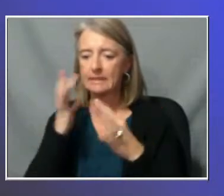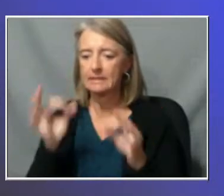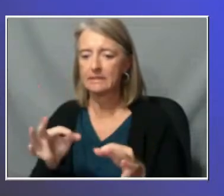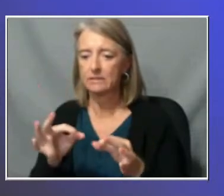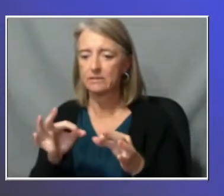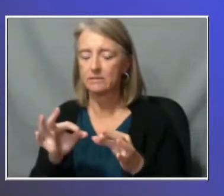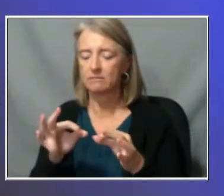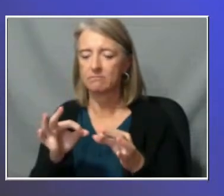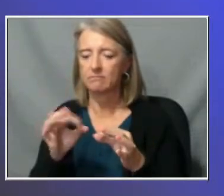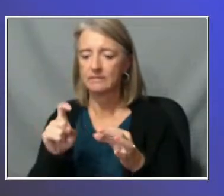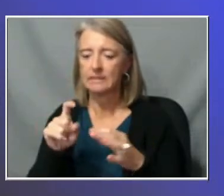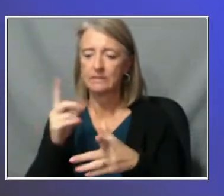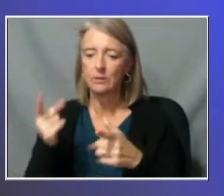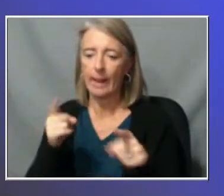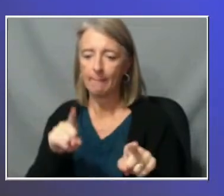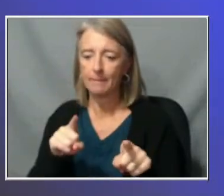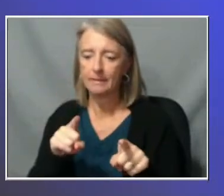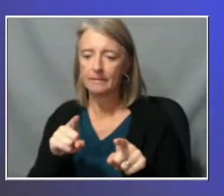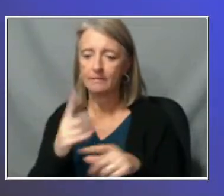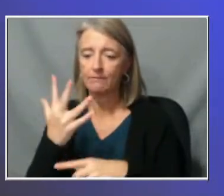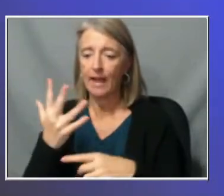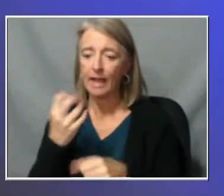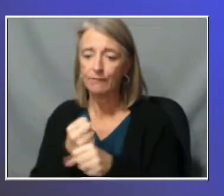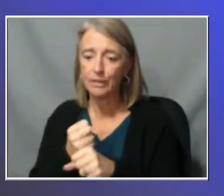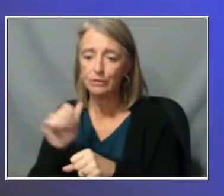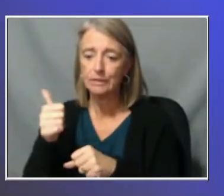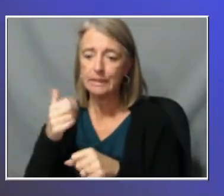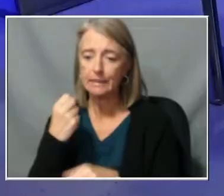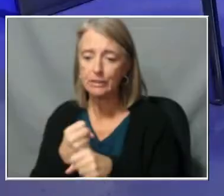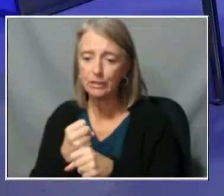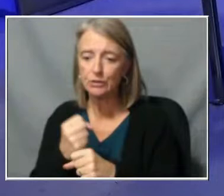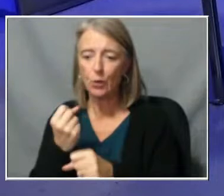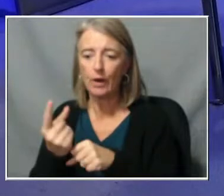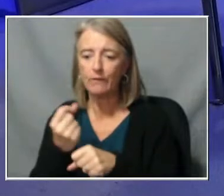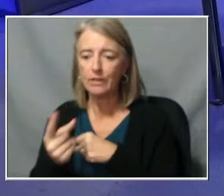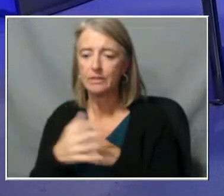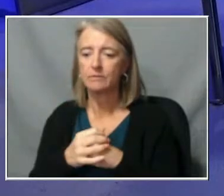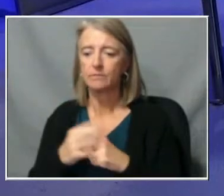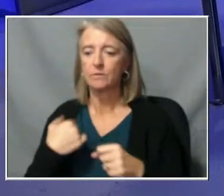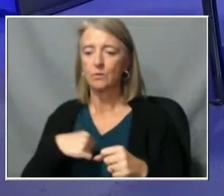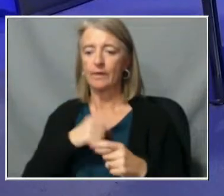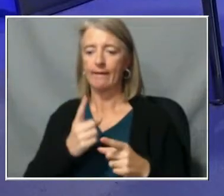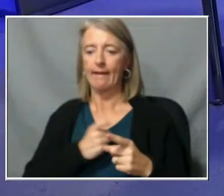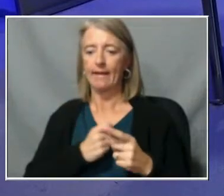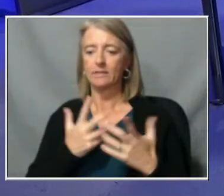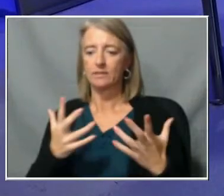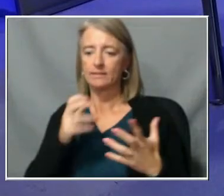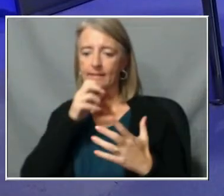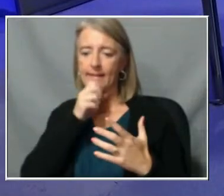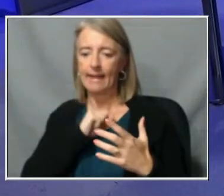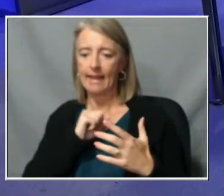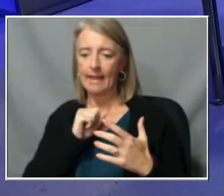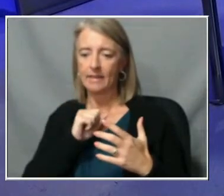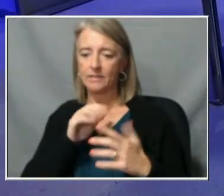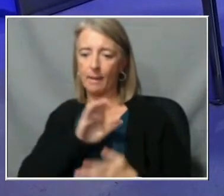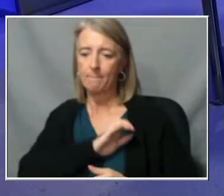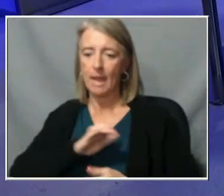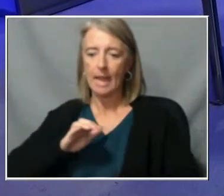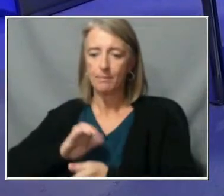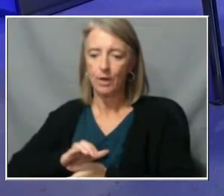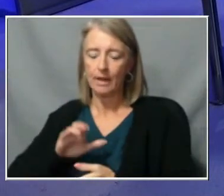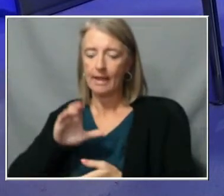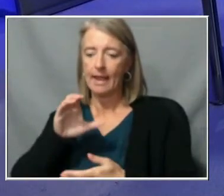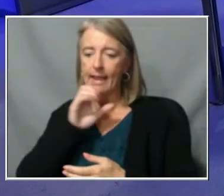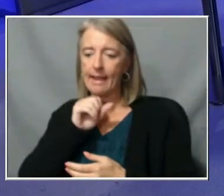that needs to happen every 5 years or 10 years or every year. Because we get asked a lot, like, do you ever age out of needing a mammogram? Do you ever age out of